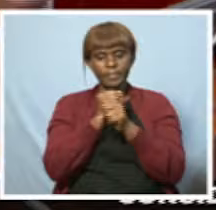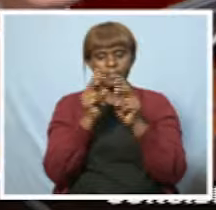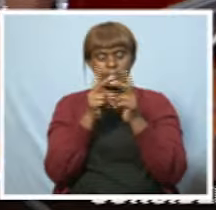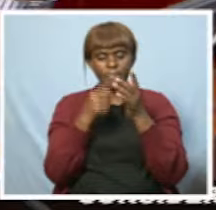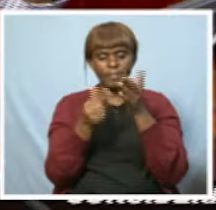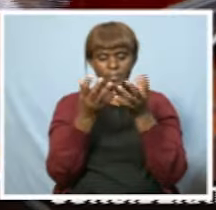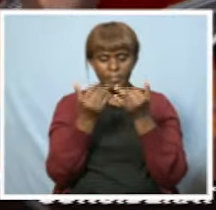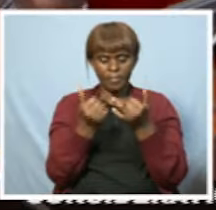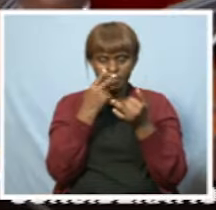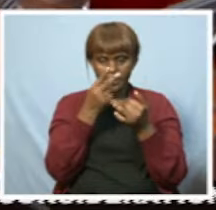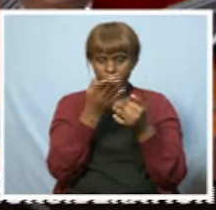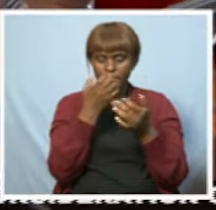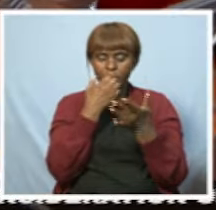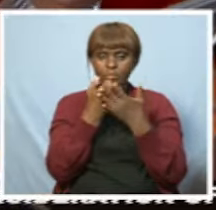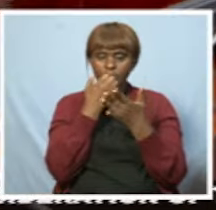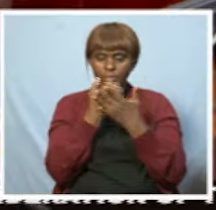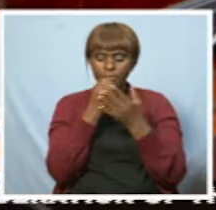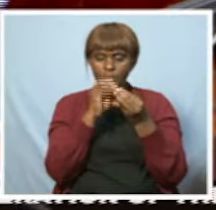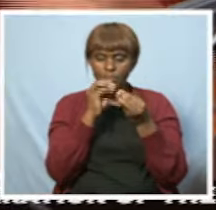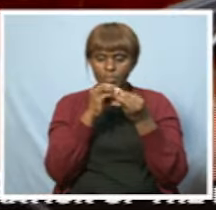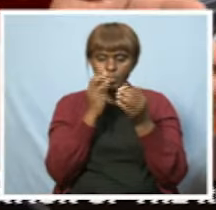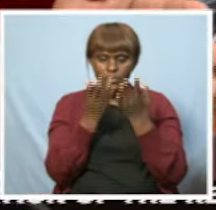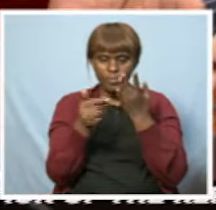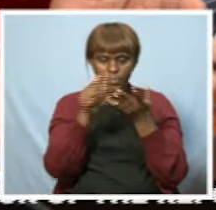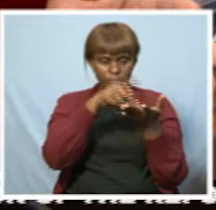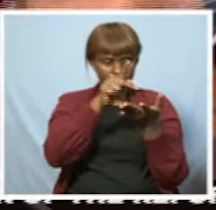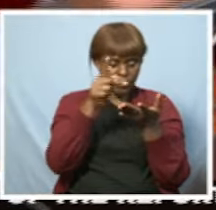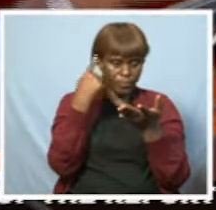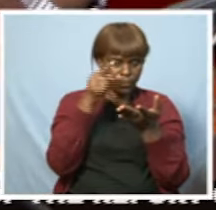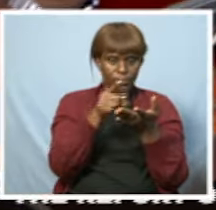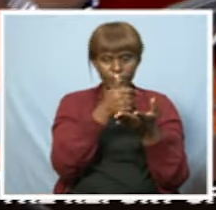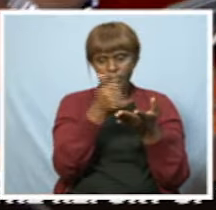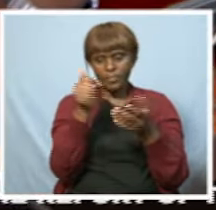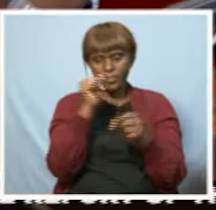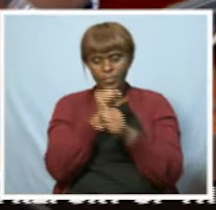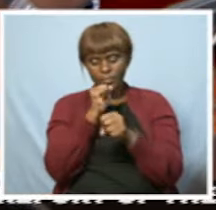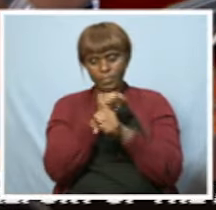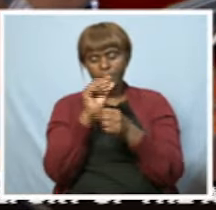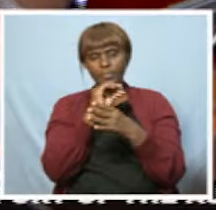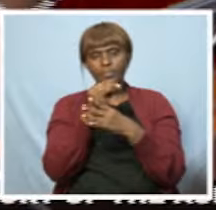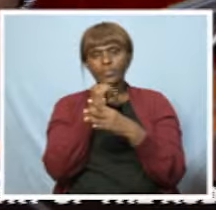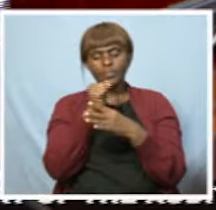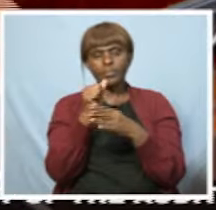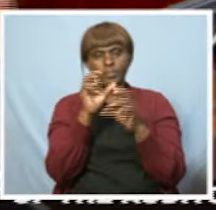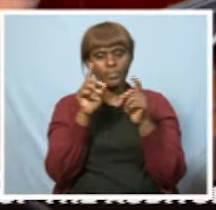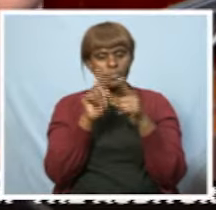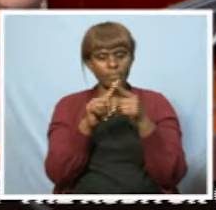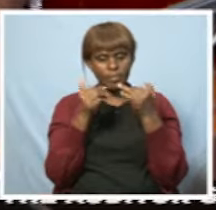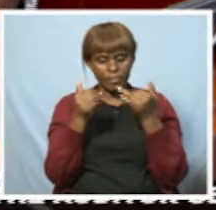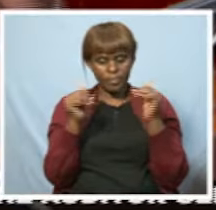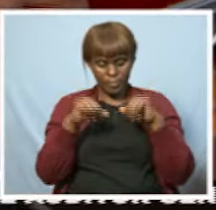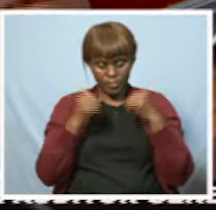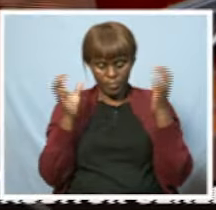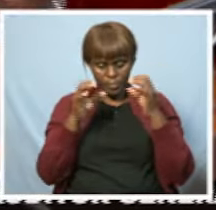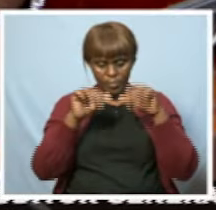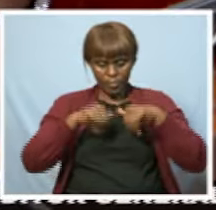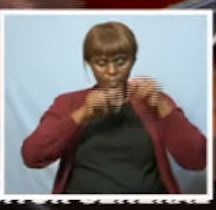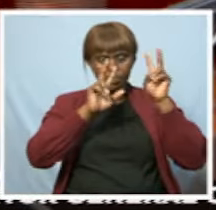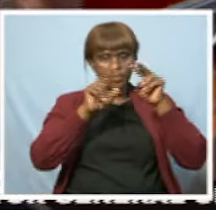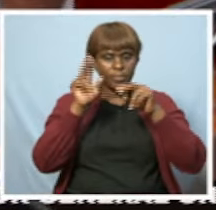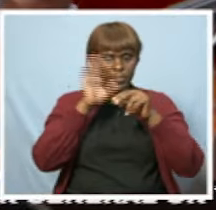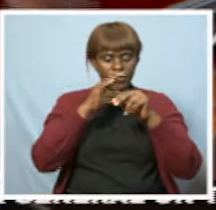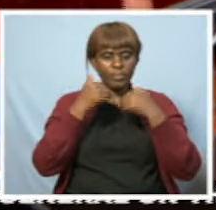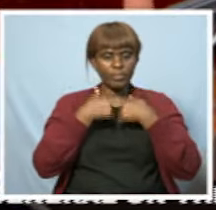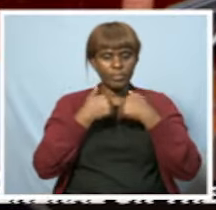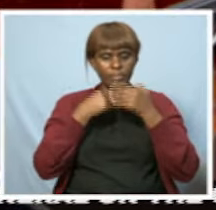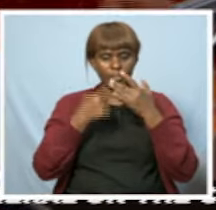have wanted to see the evidence, whether you had paid for those works or not. Okay, but as a committee, we observed that there is